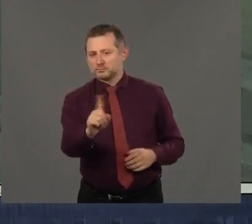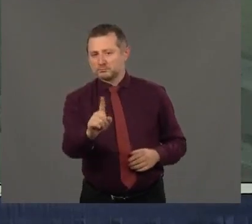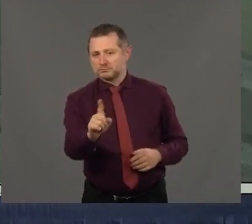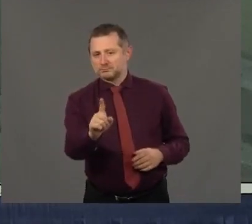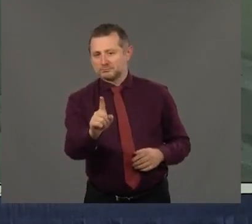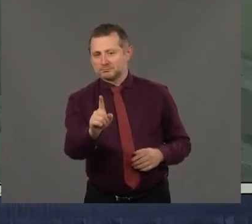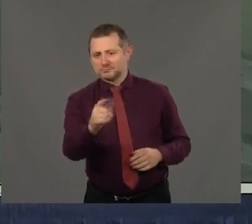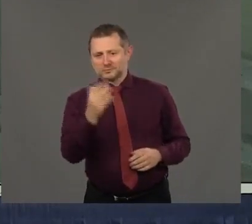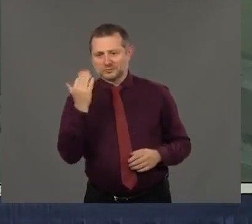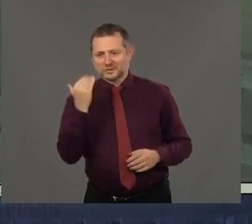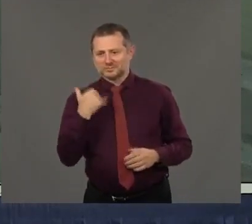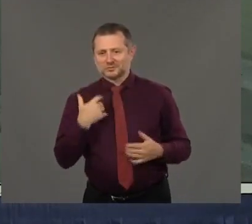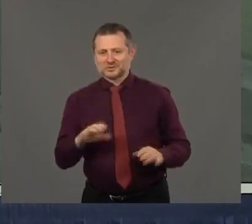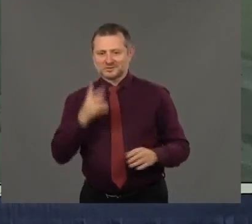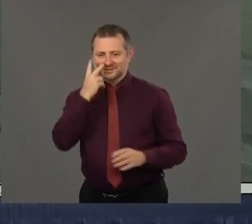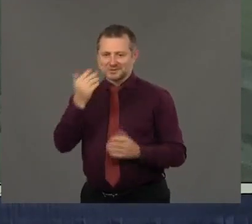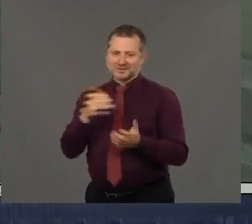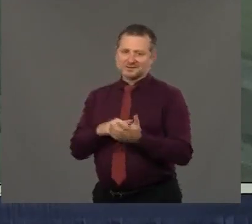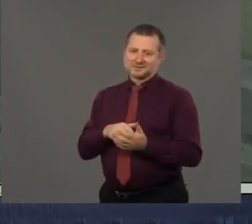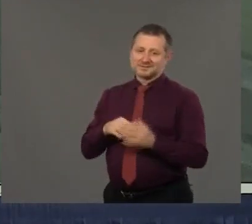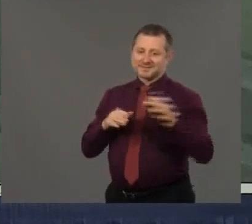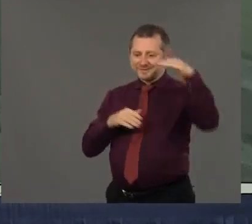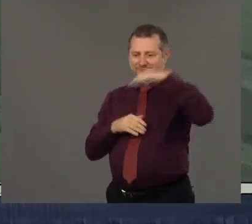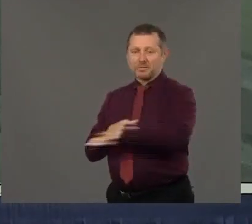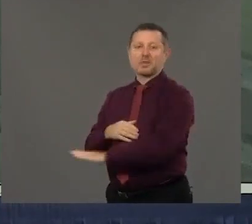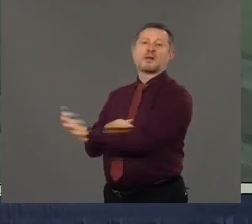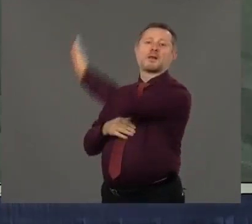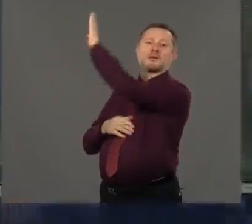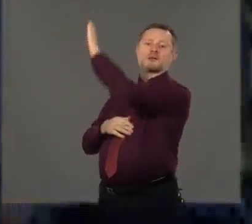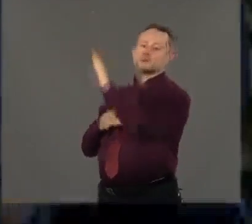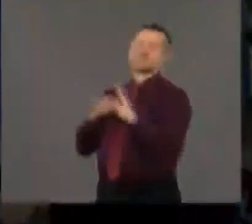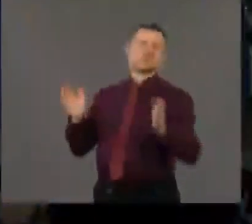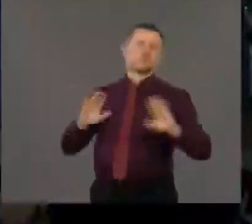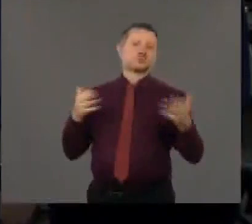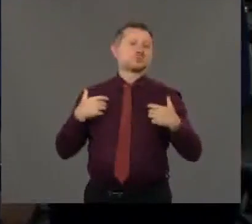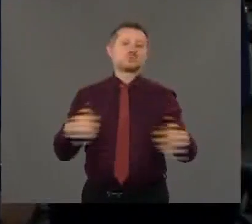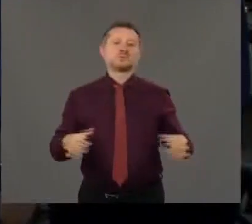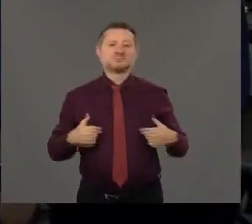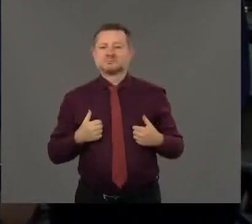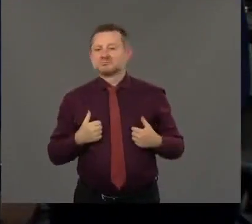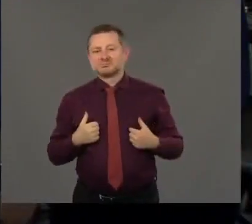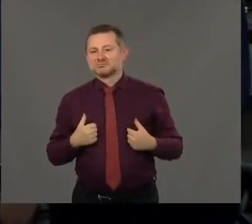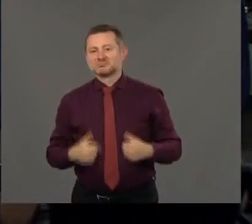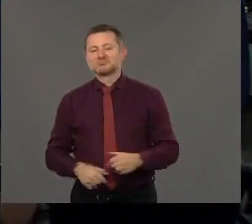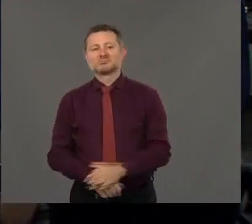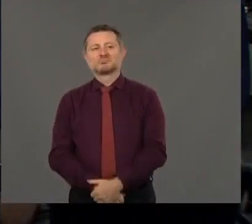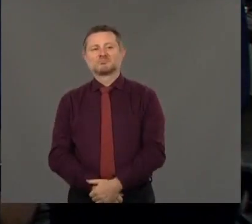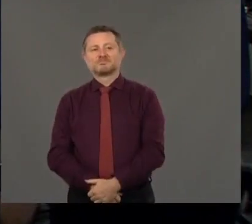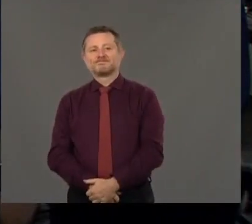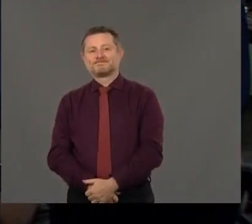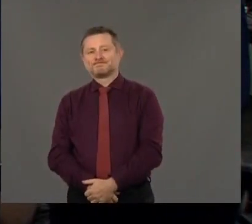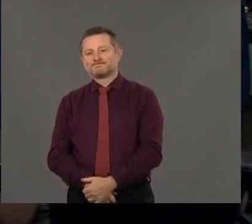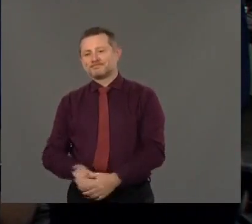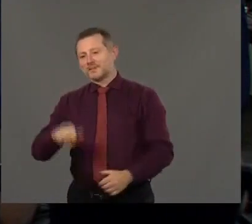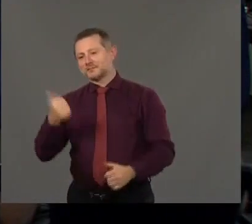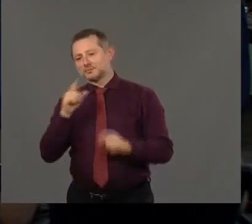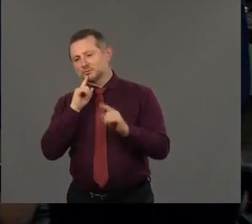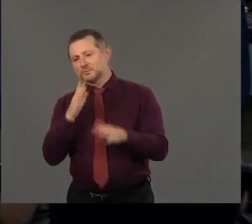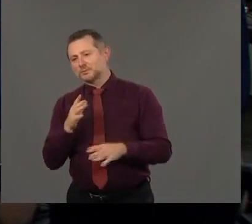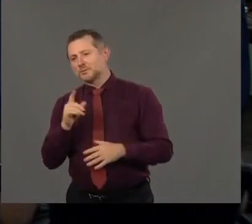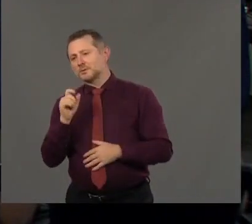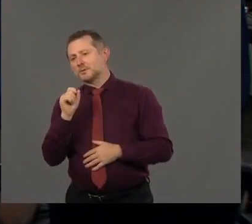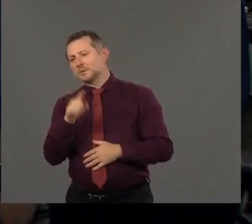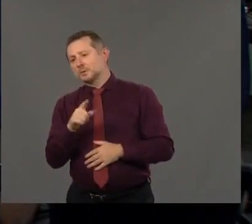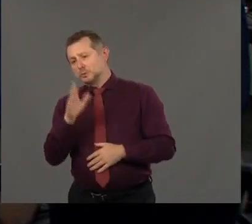there. We don't want to go back there. So would you delay potentially phase 3 in New York City? And what should